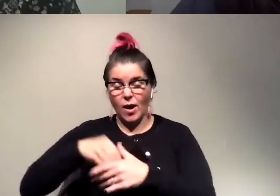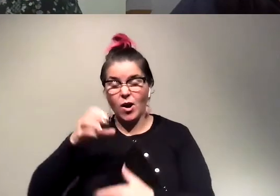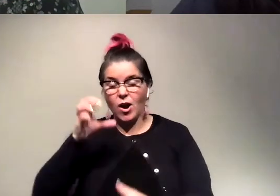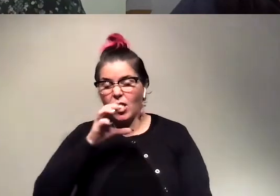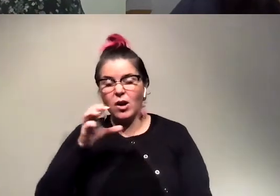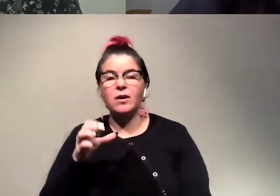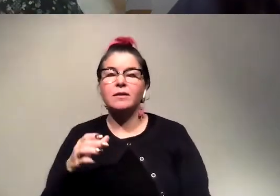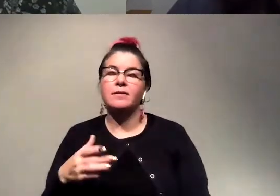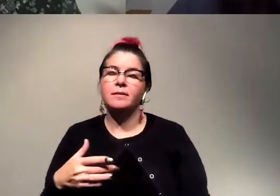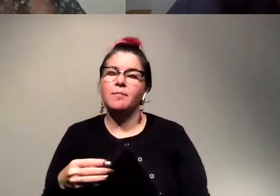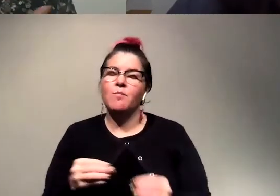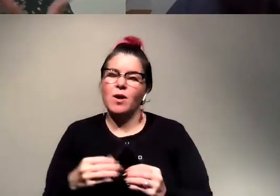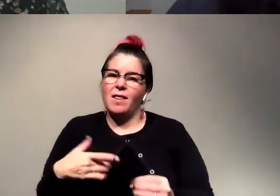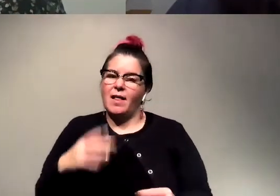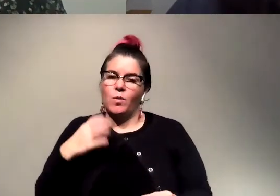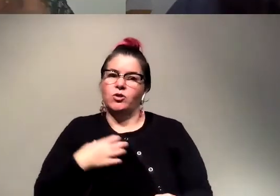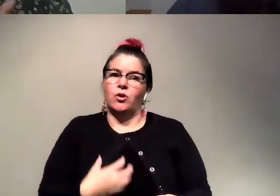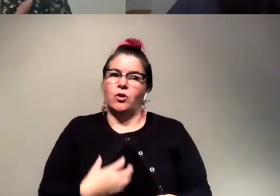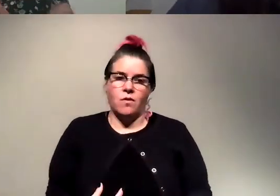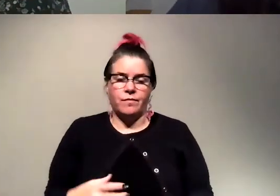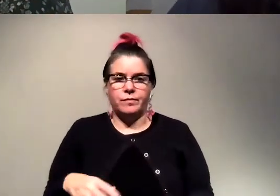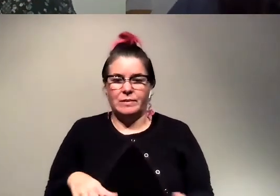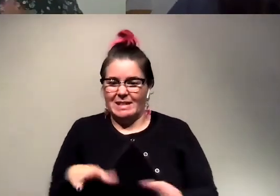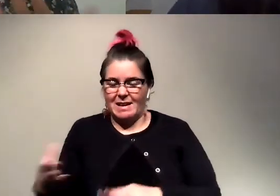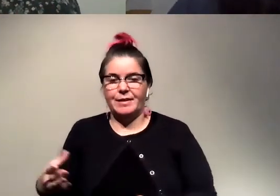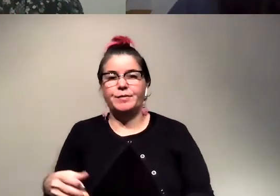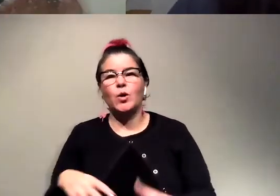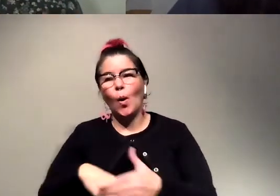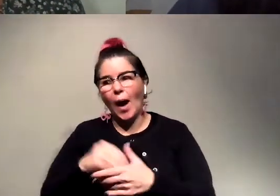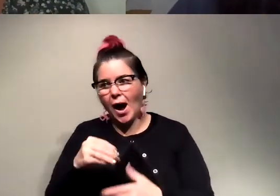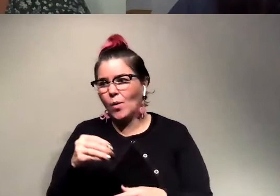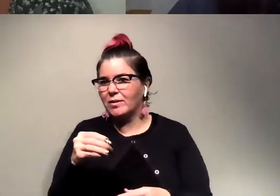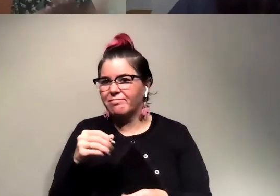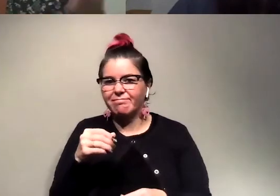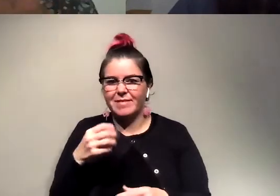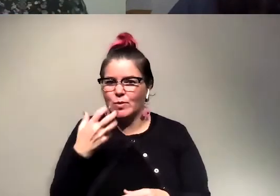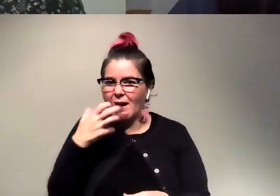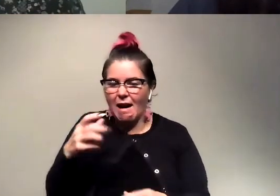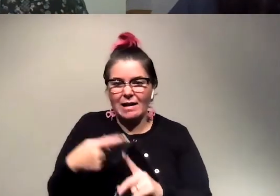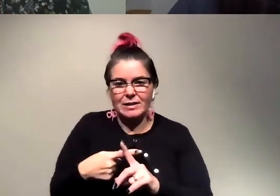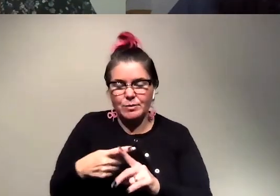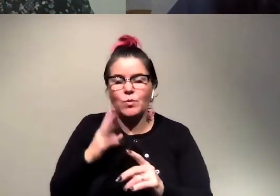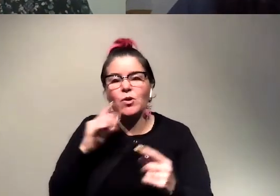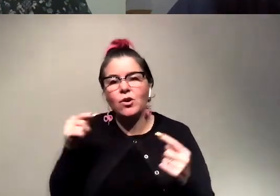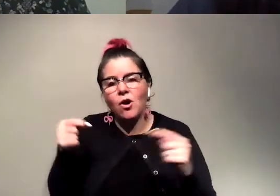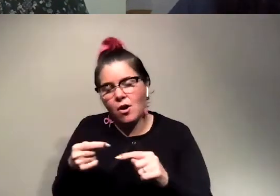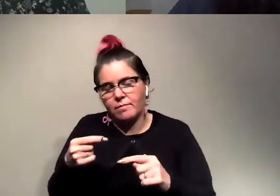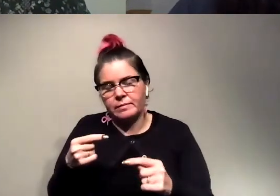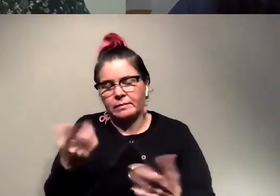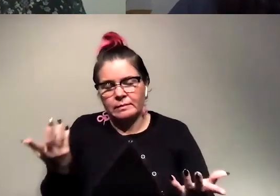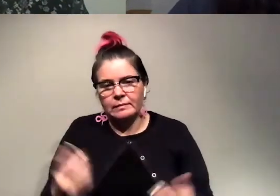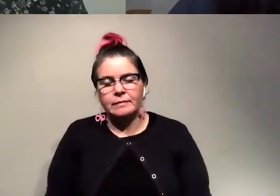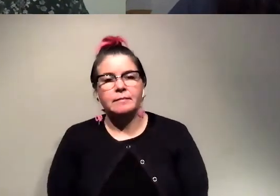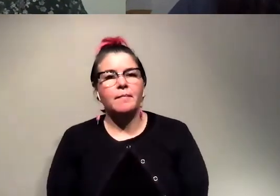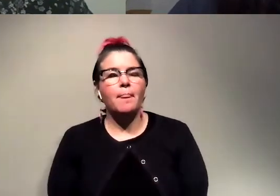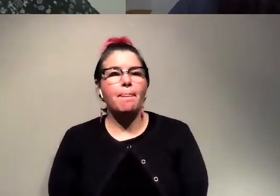to starve or go out in an unfavorable condition and then get harmed because of it. Also